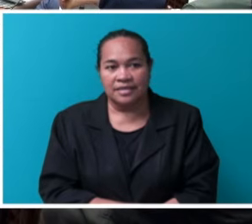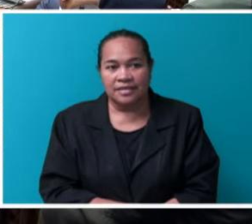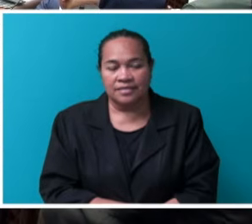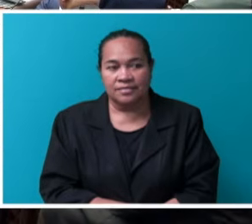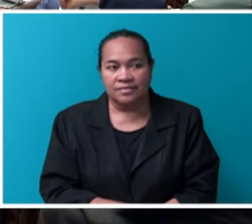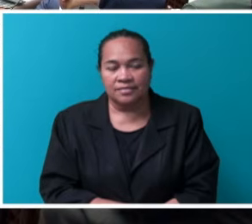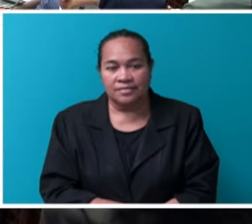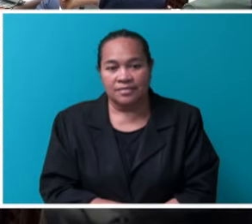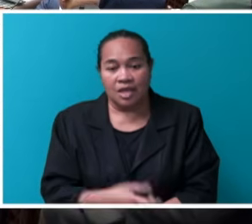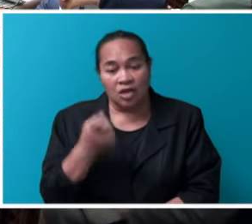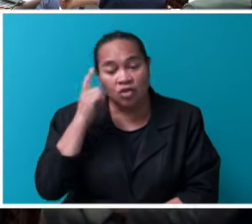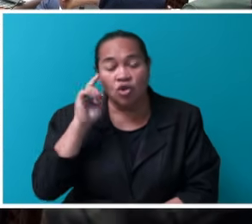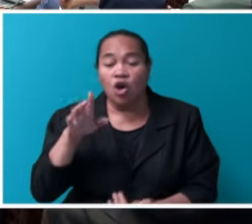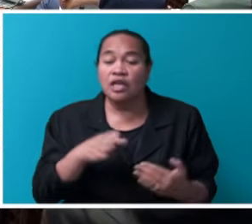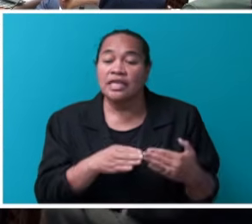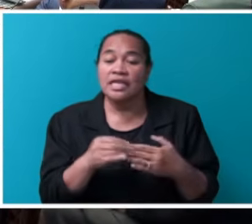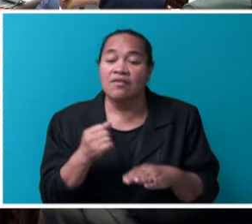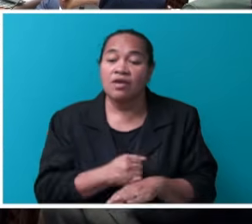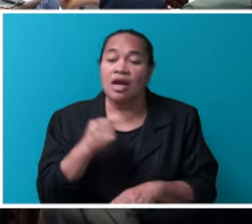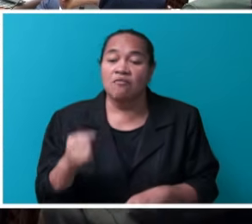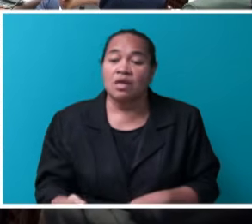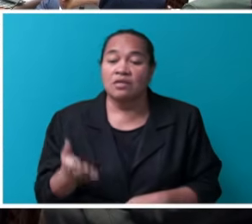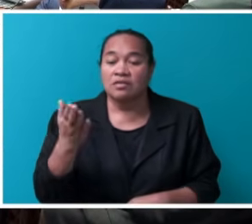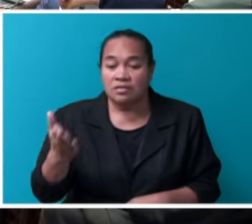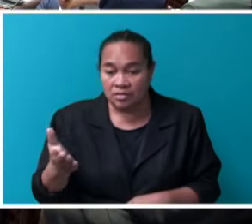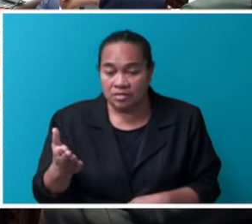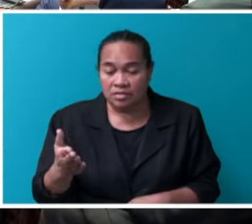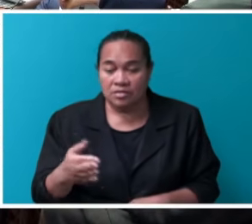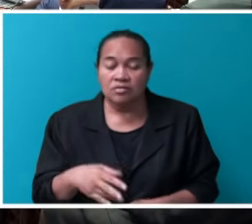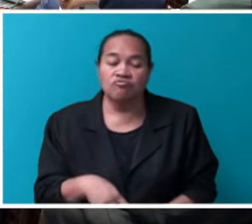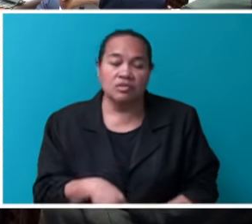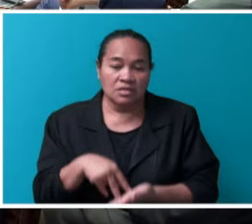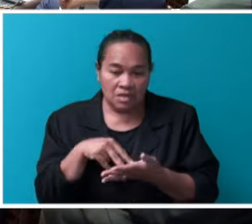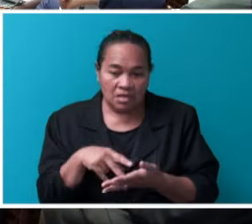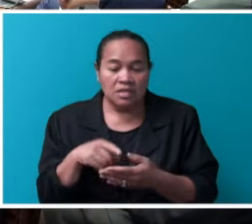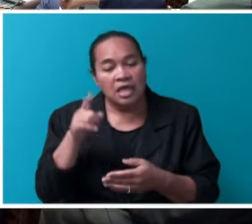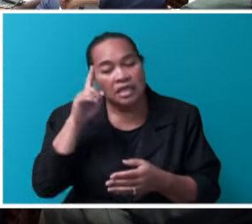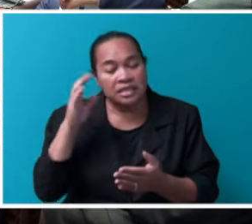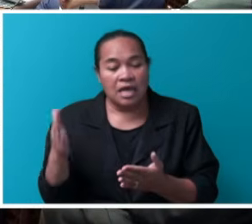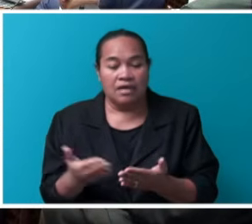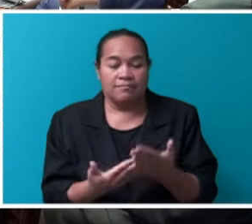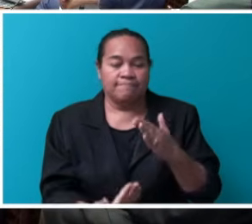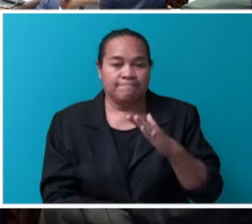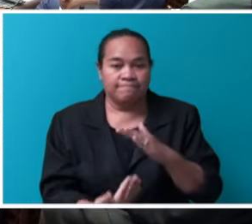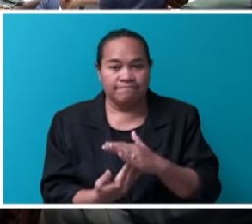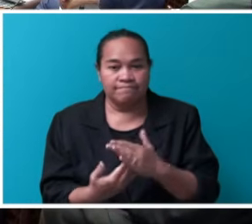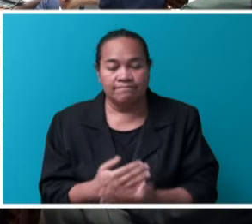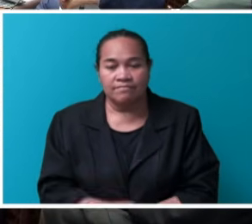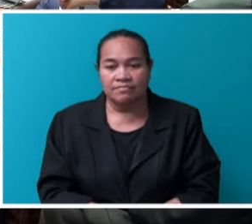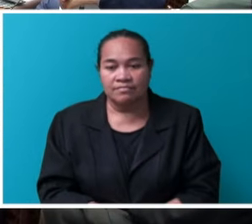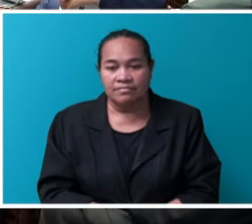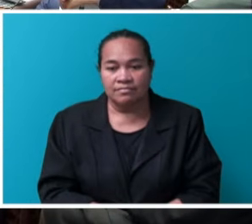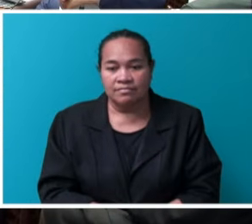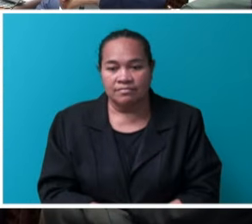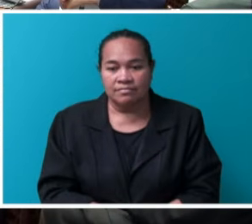I now call on the Leader of the Government in Parliament, the Honourable Rofili Bethusawa, to move the adjournment motion.